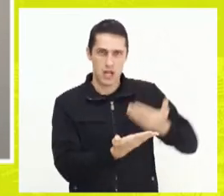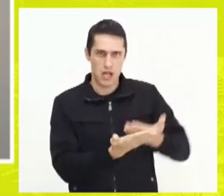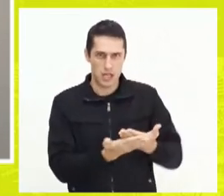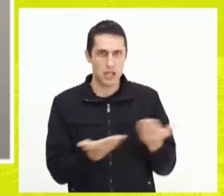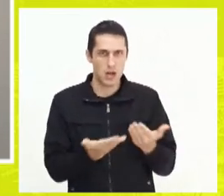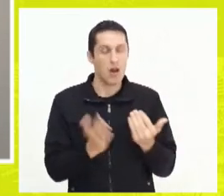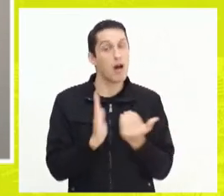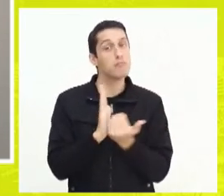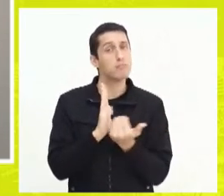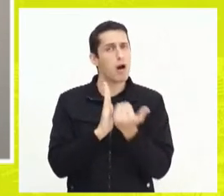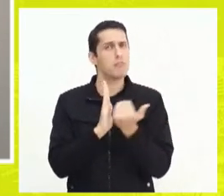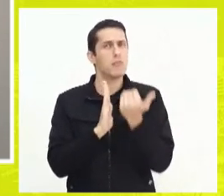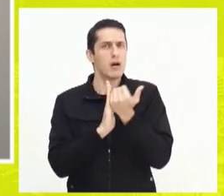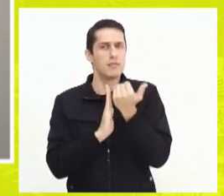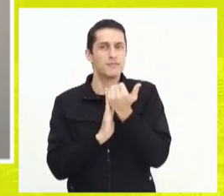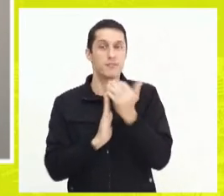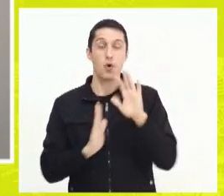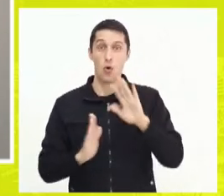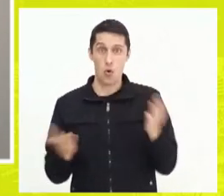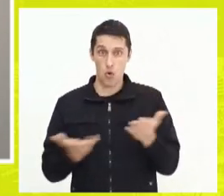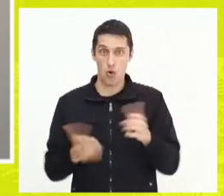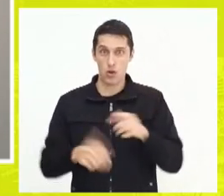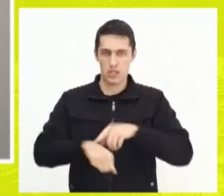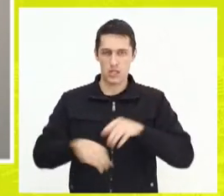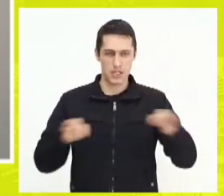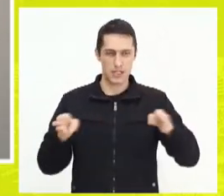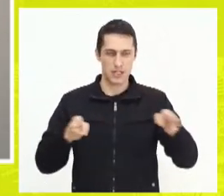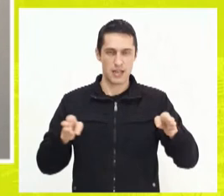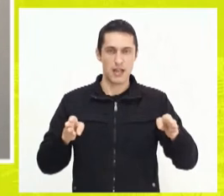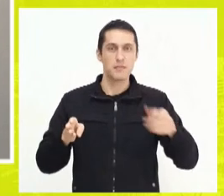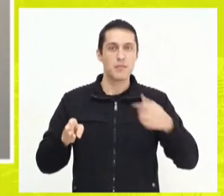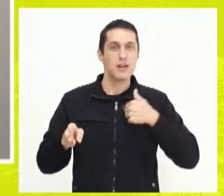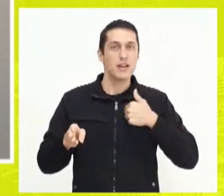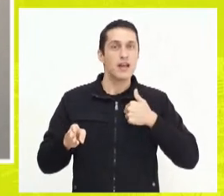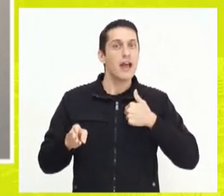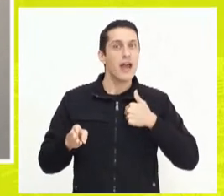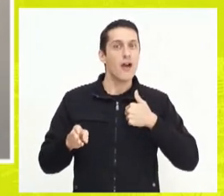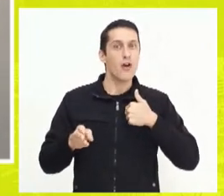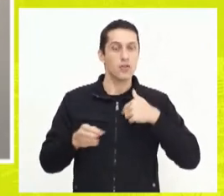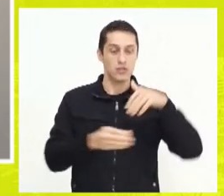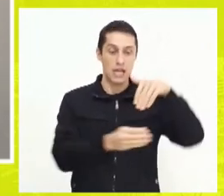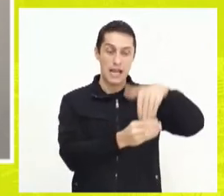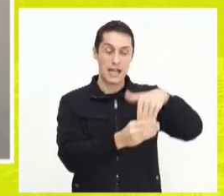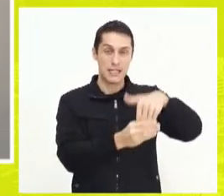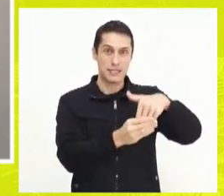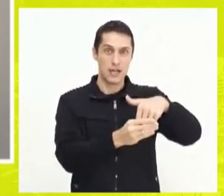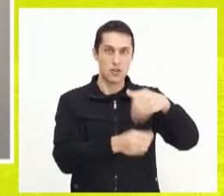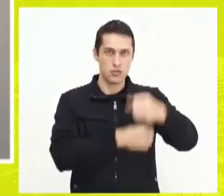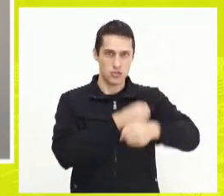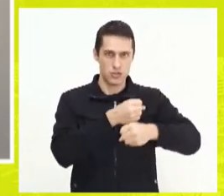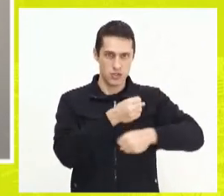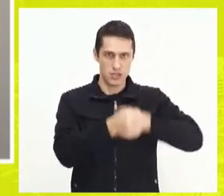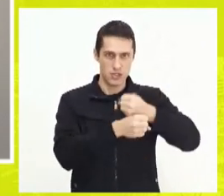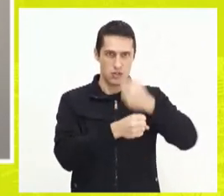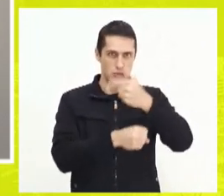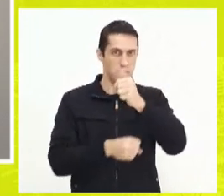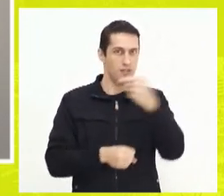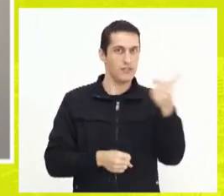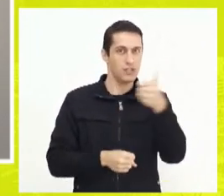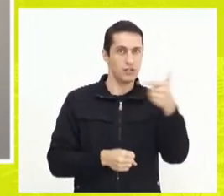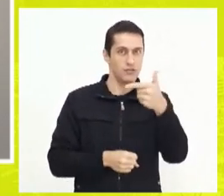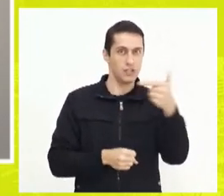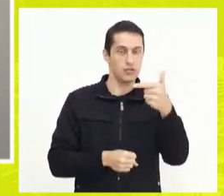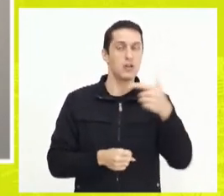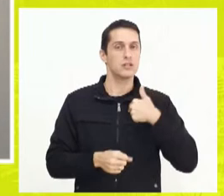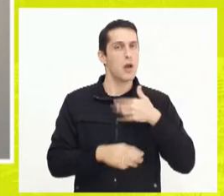coverage this year uh throughout this period i gave myself some vacations but we are still